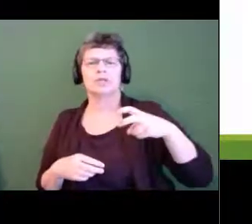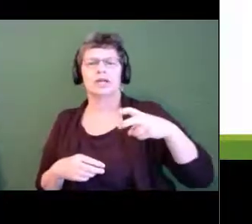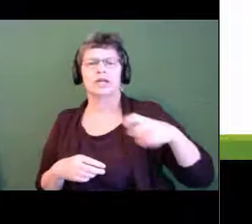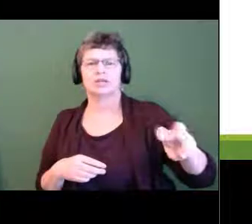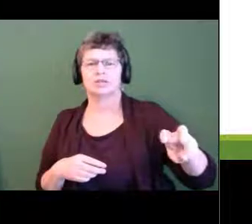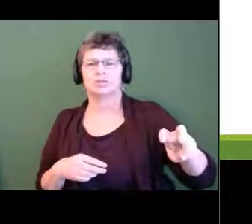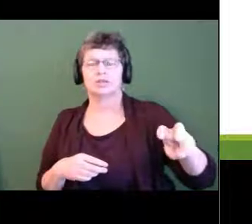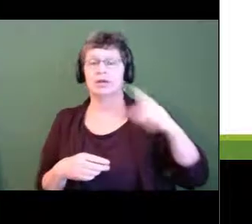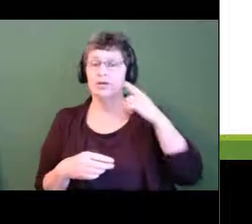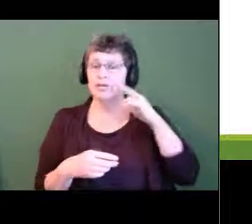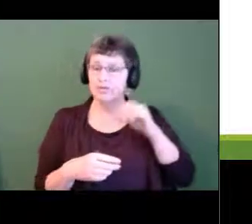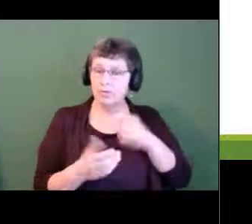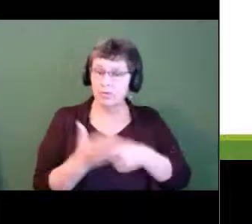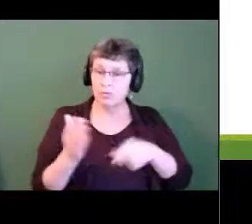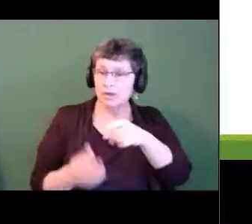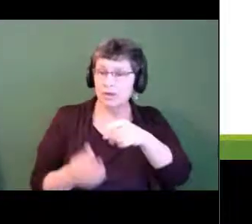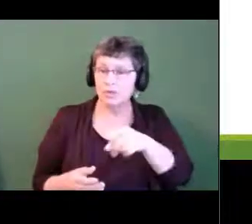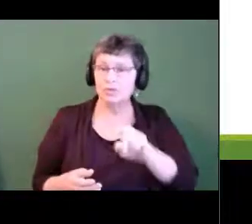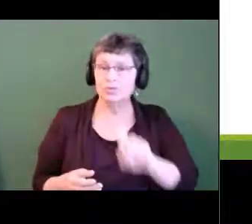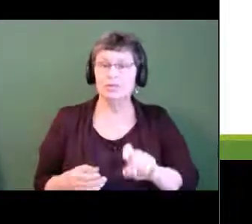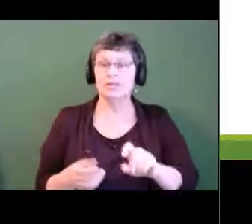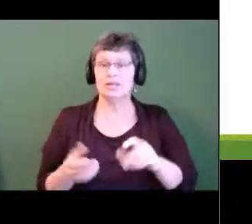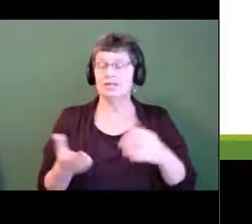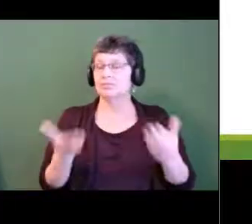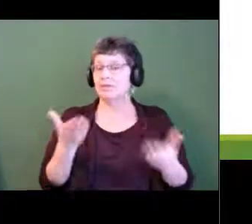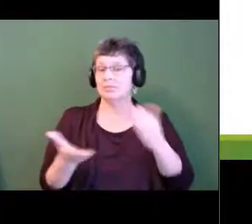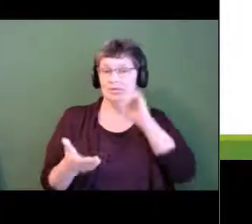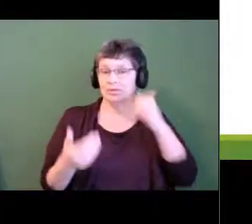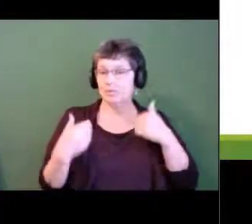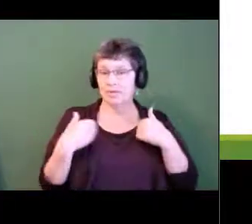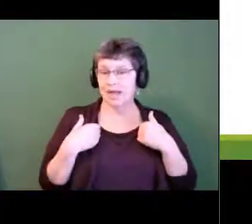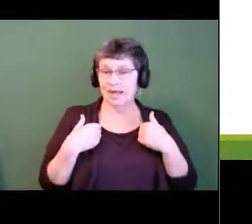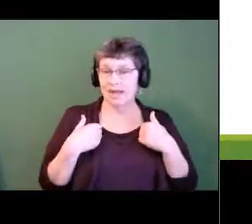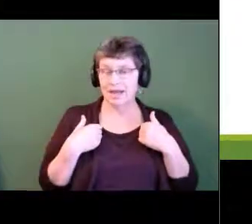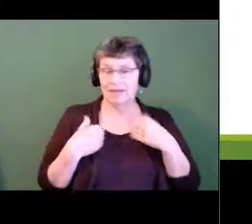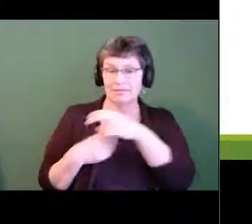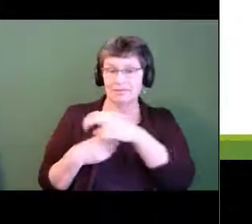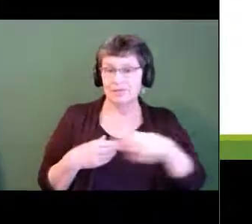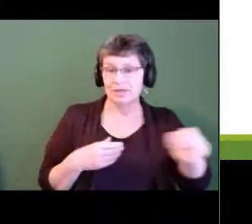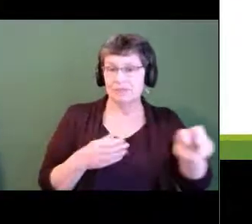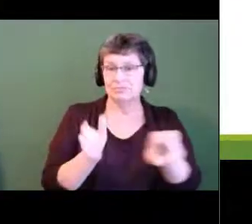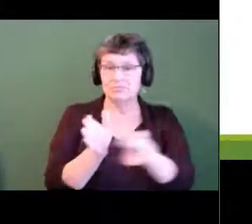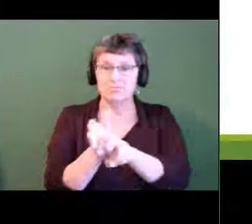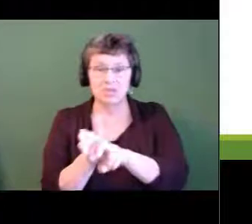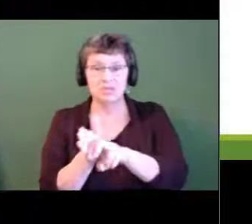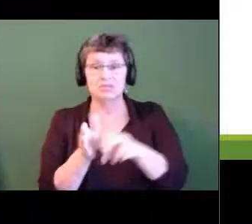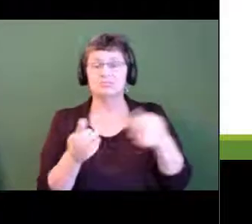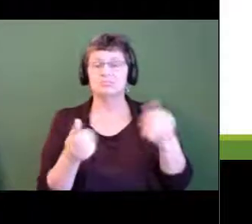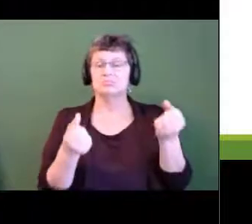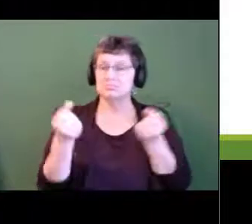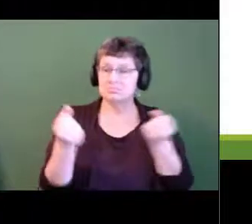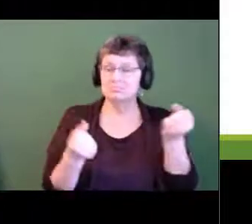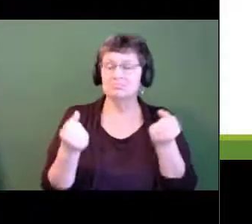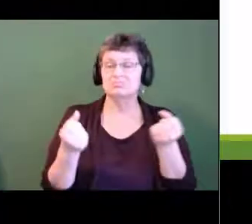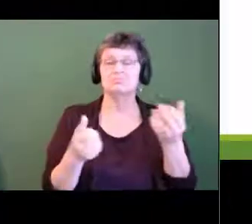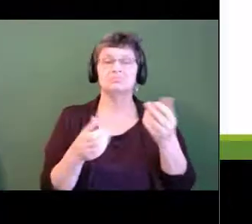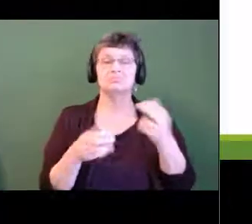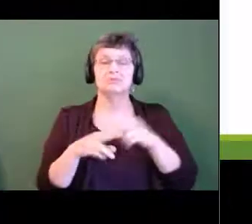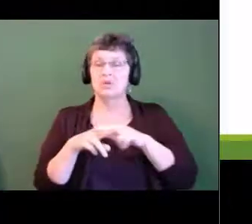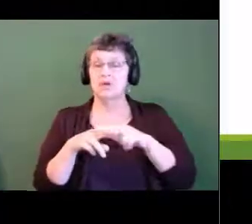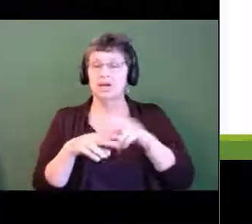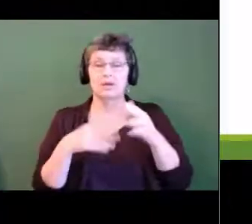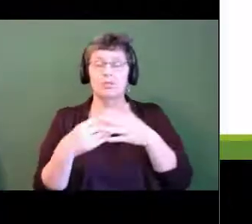for your particular needs, which could take into account disability, but could also take into account location. You know, that where you